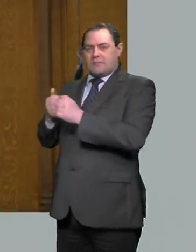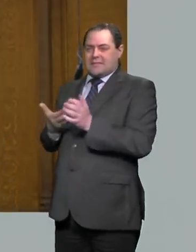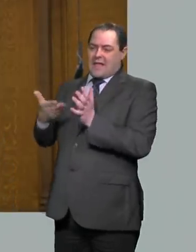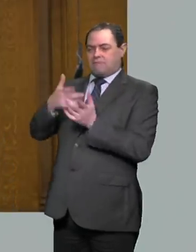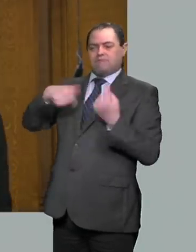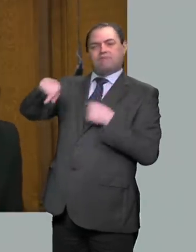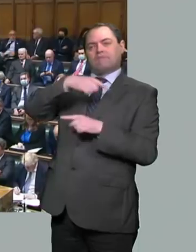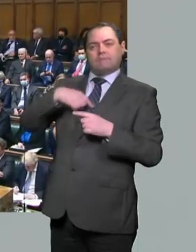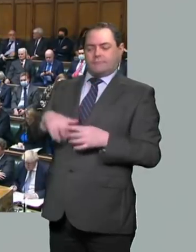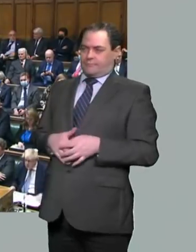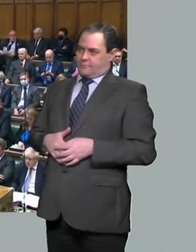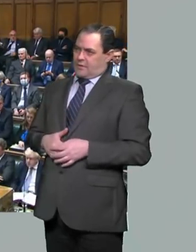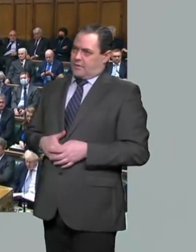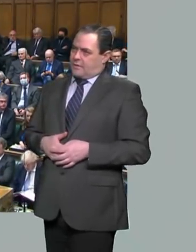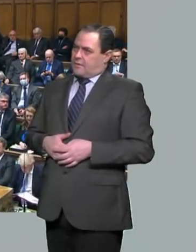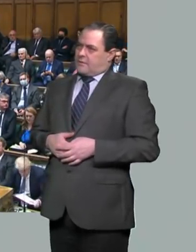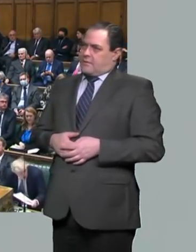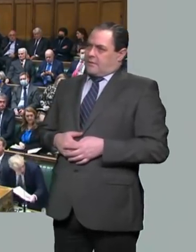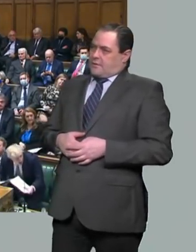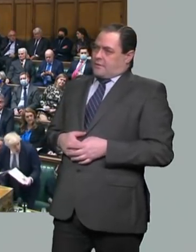our constituencies?